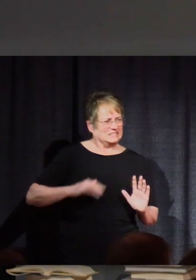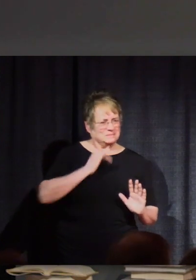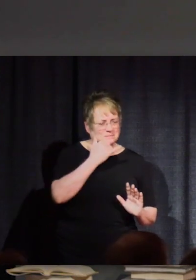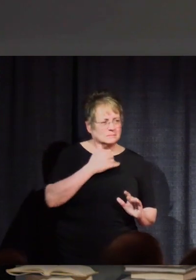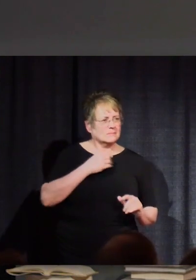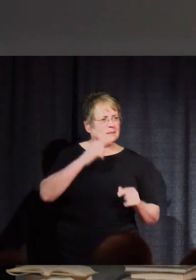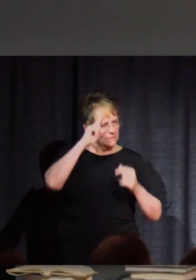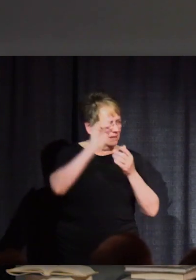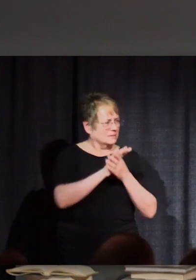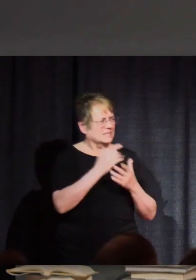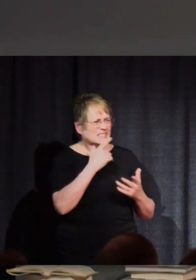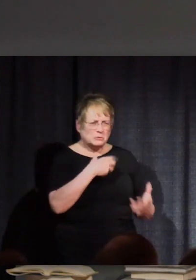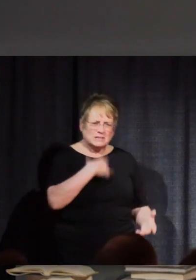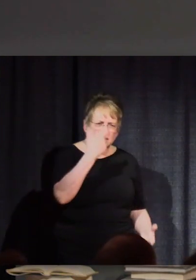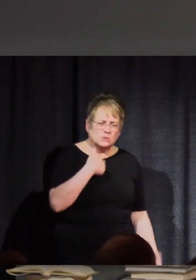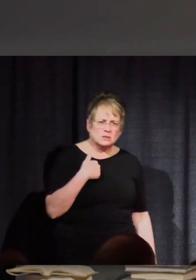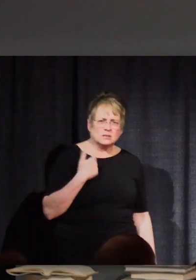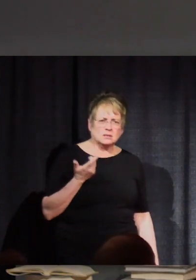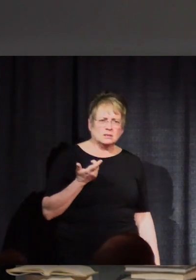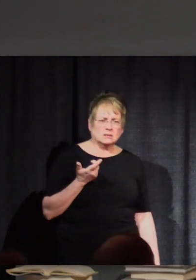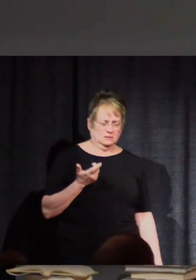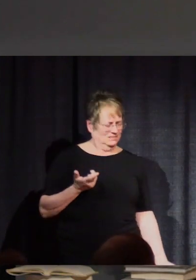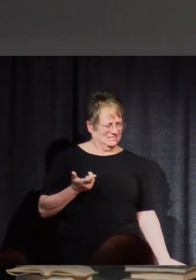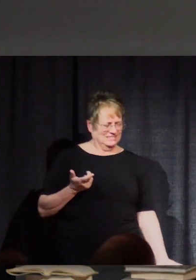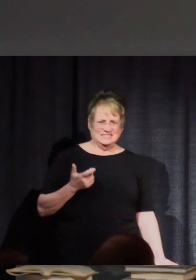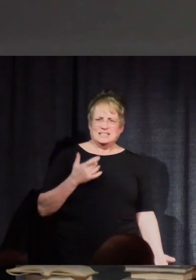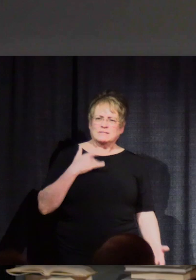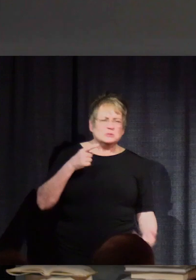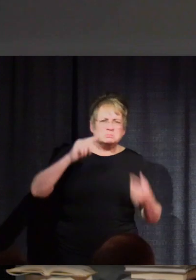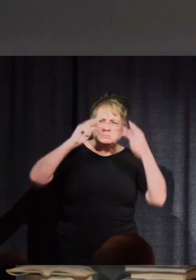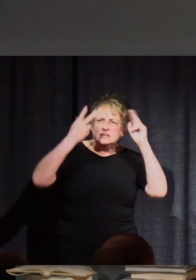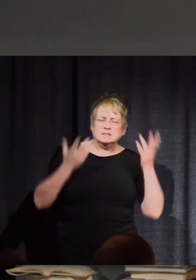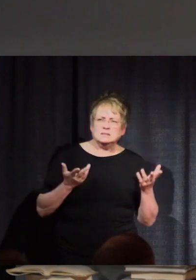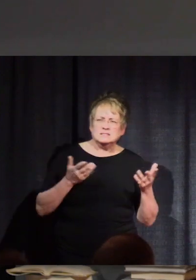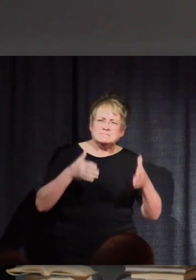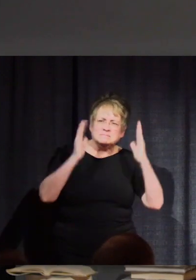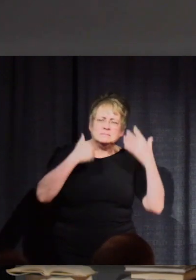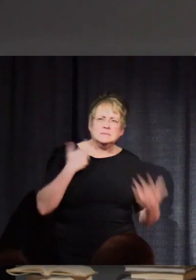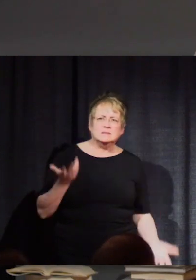My husband would tell me that I was angry, but I felt misunderstood and not heard.